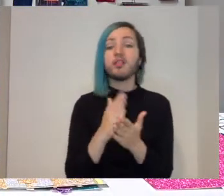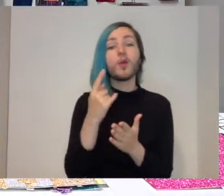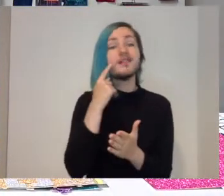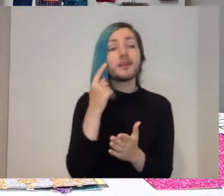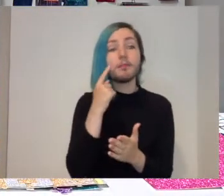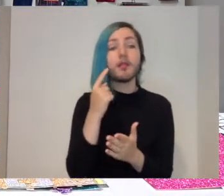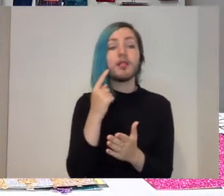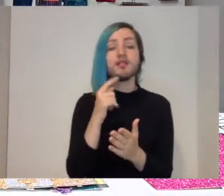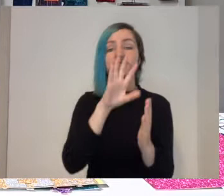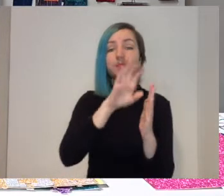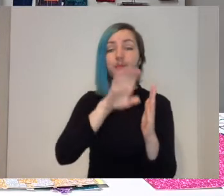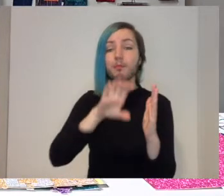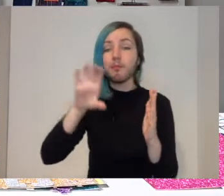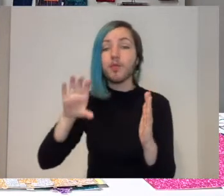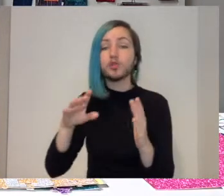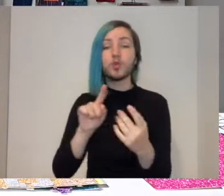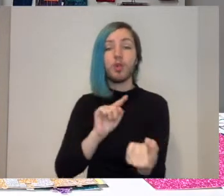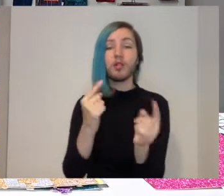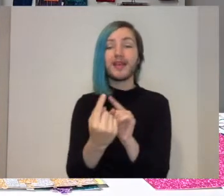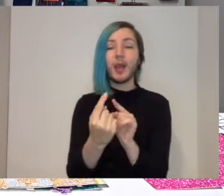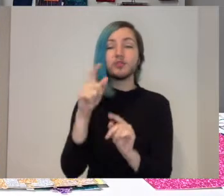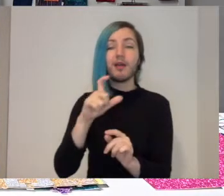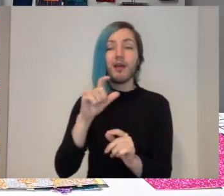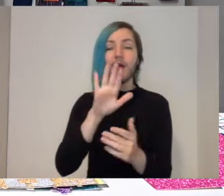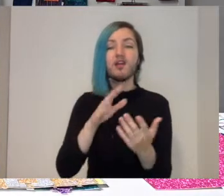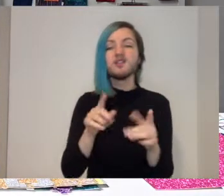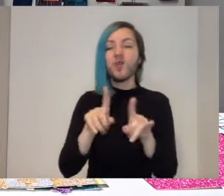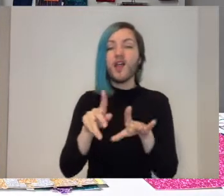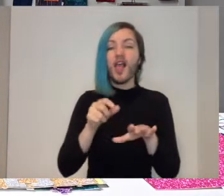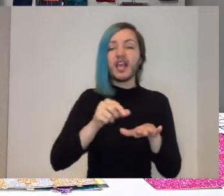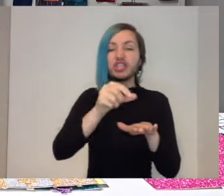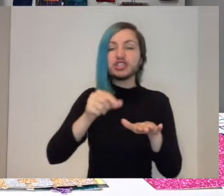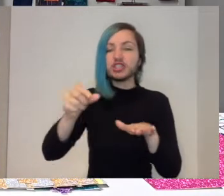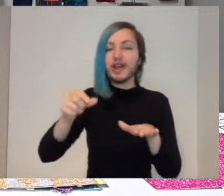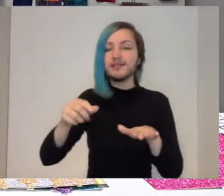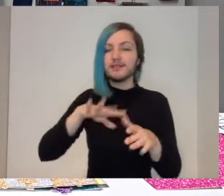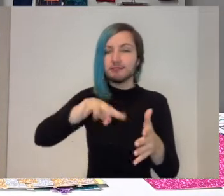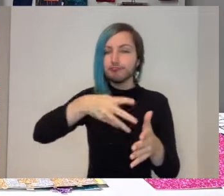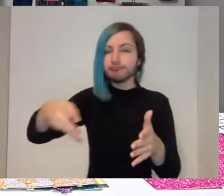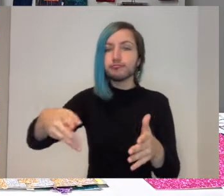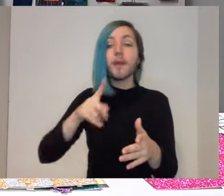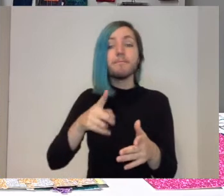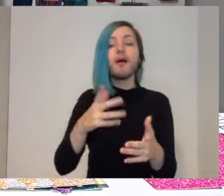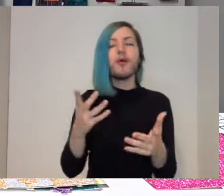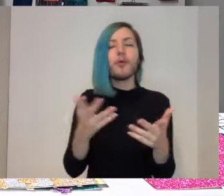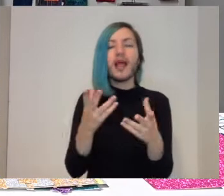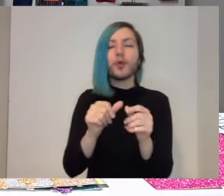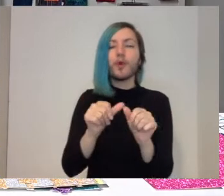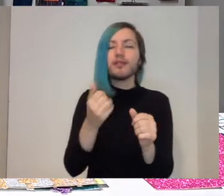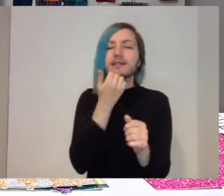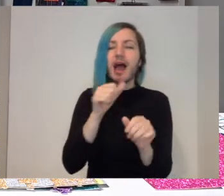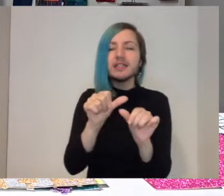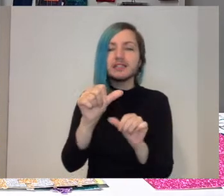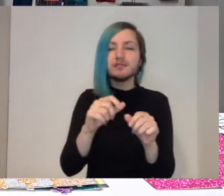blocks, and they're all like counter colour blocks. So it's a bit like a checkerboard, But we're just playing with the scale of the size